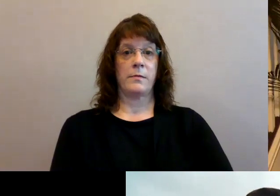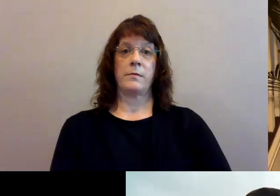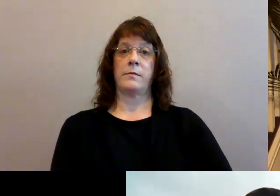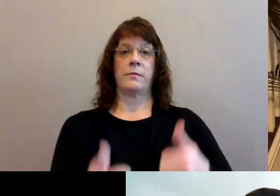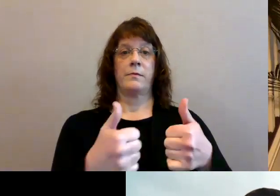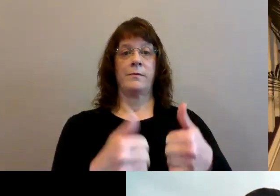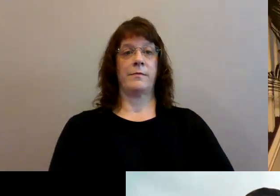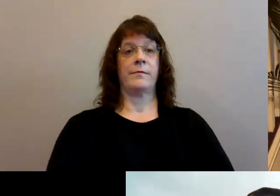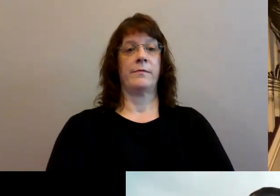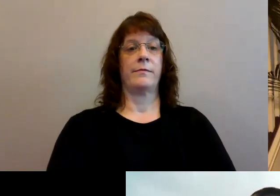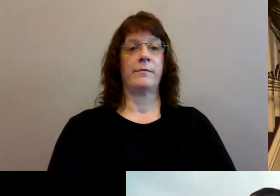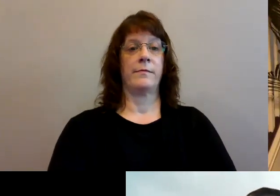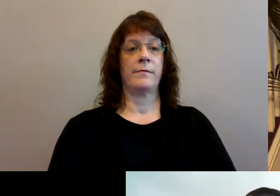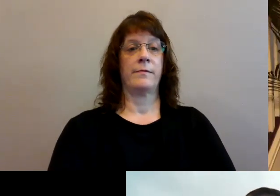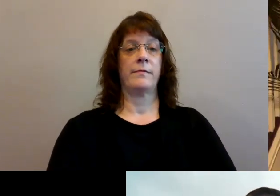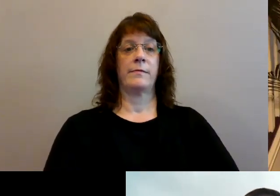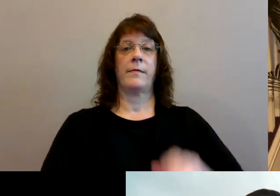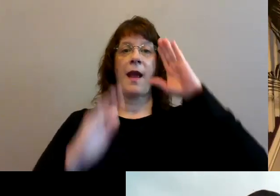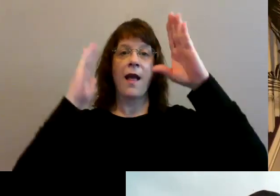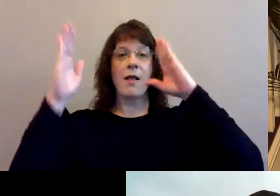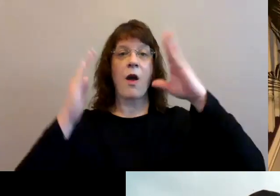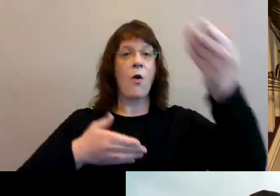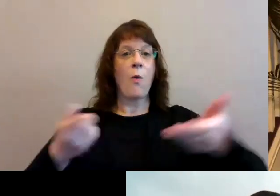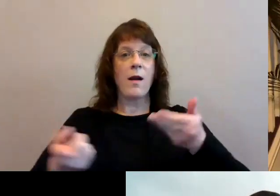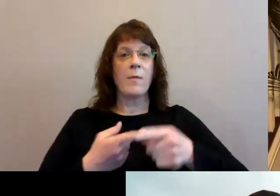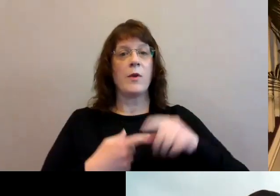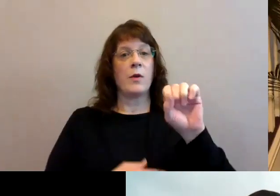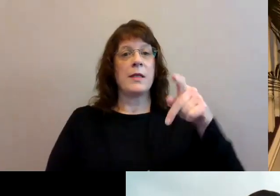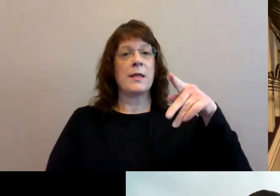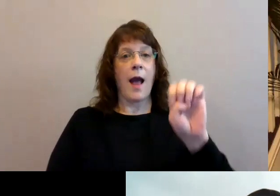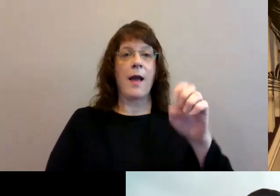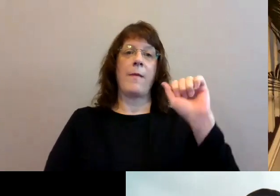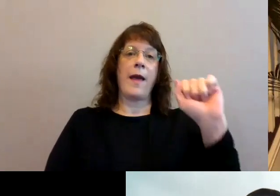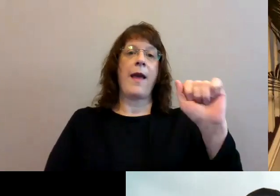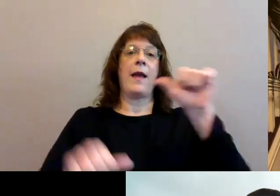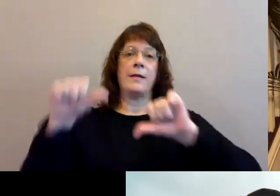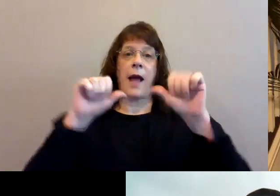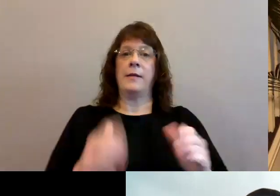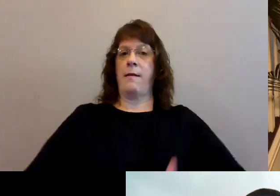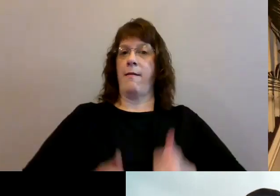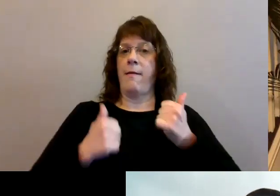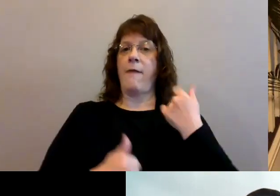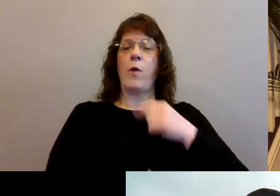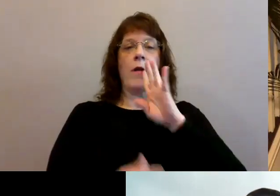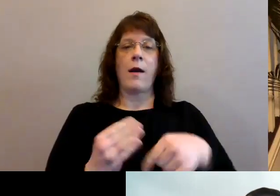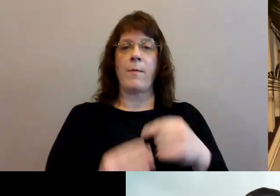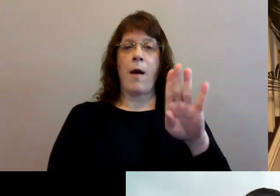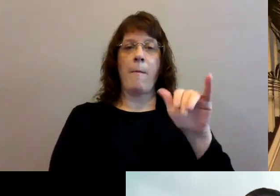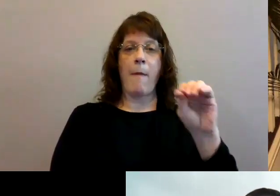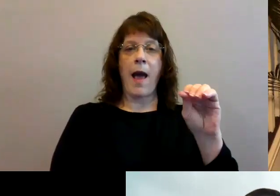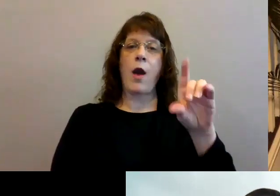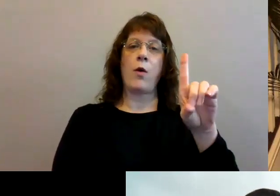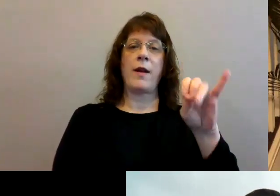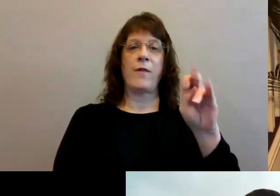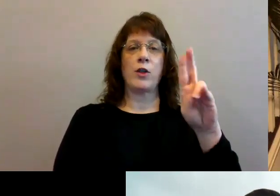So hey everybody, welcome to Skype a Scientist Live. We are talking about biodiversity, particularly on islands, with Christine